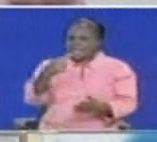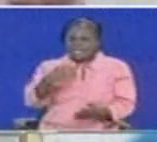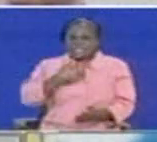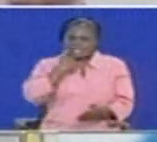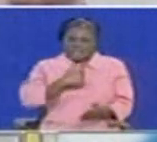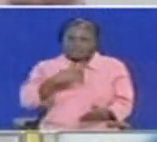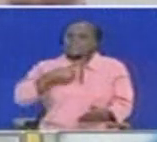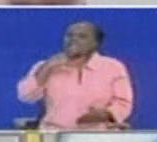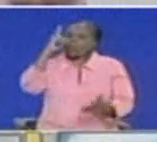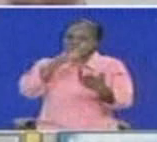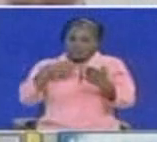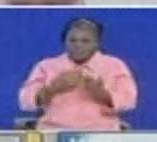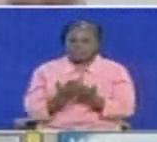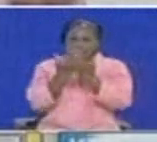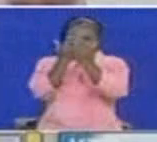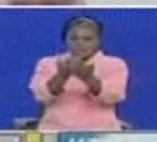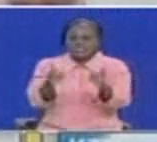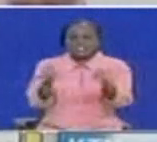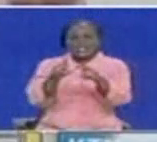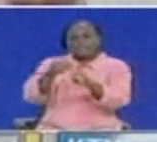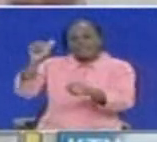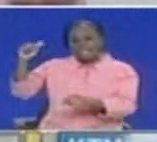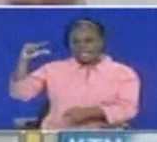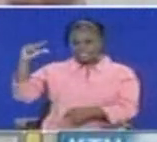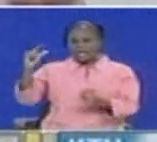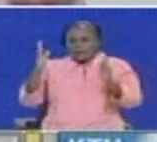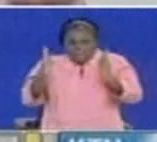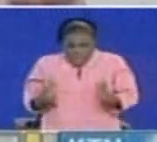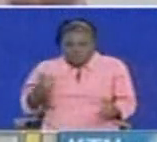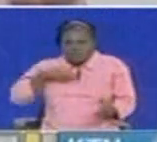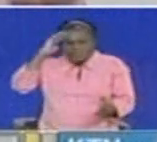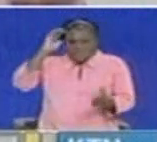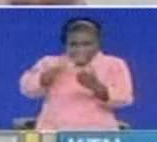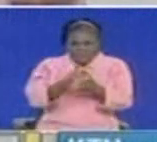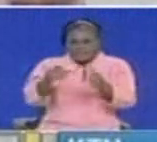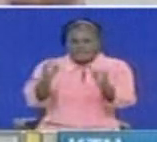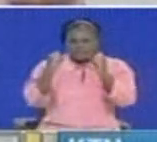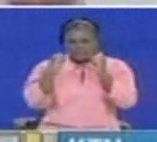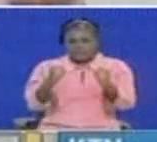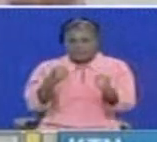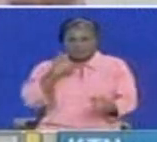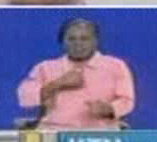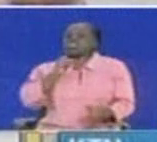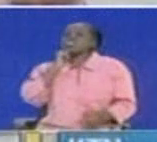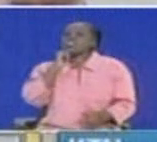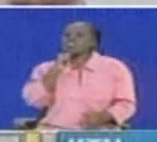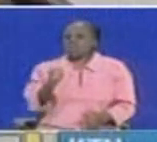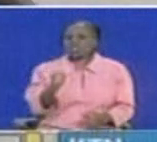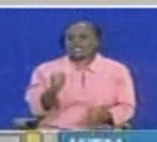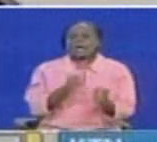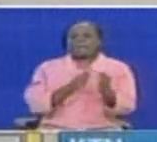I want to say that I handed over as attorney general to a person I believed was a competent surgeon and not a